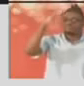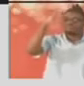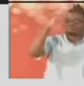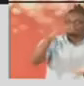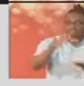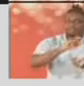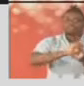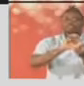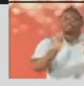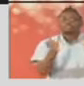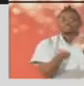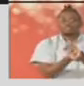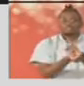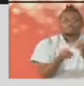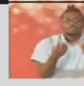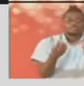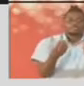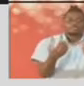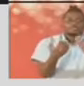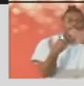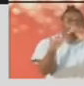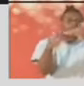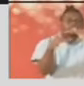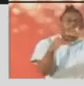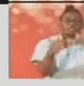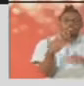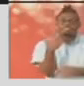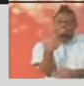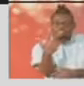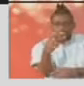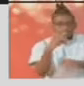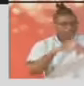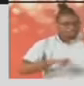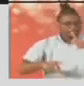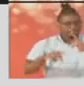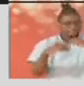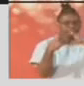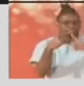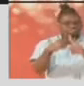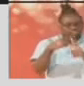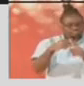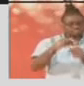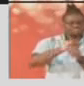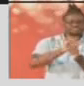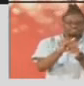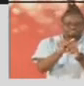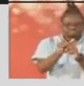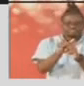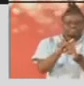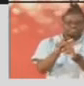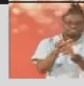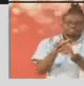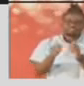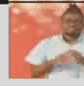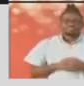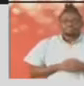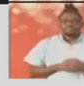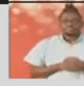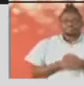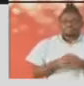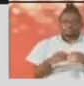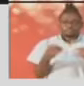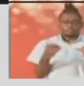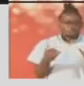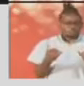minimum number of cases required to be considered a cluster. In this case, we dropped it to 3, and the period used was not 2 weeks, but 3 weeks of